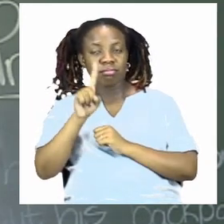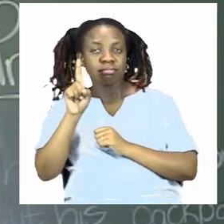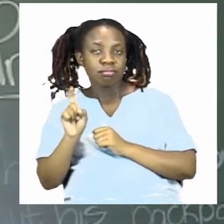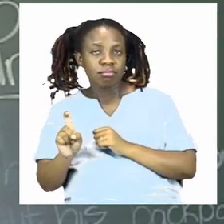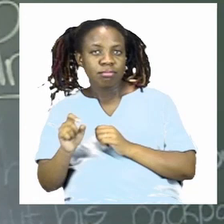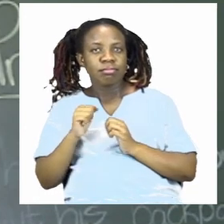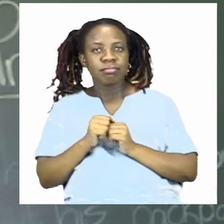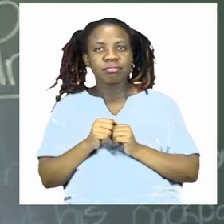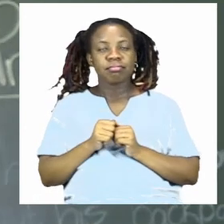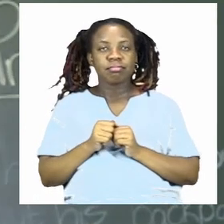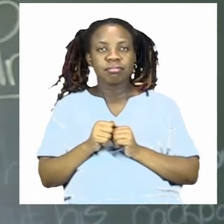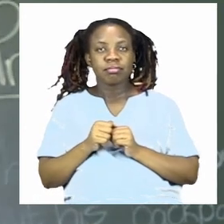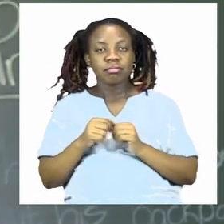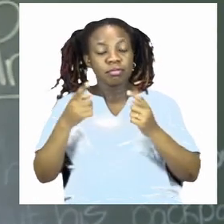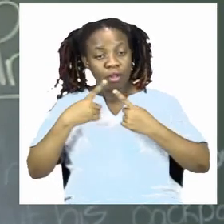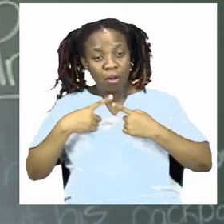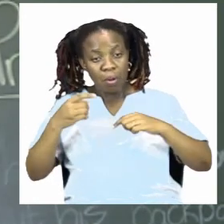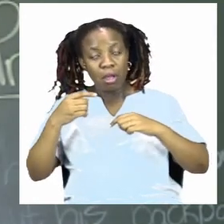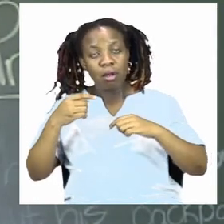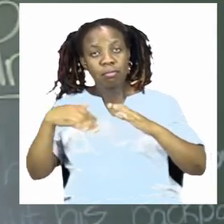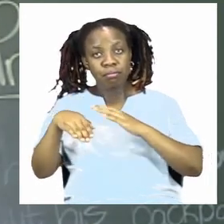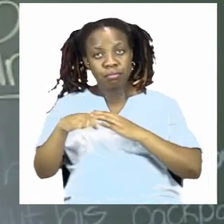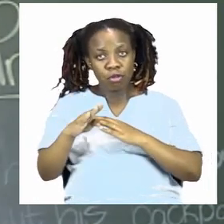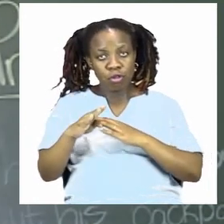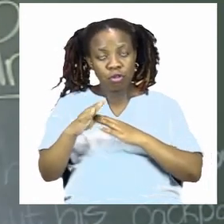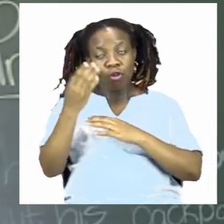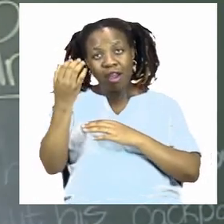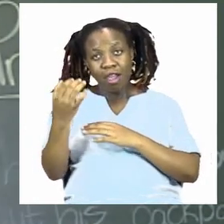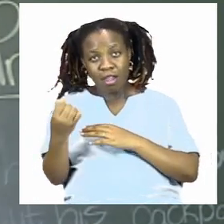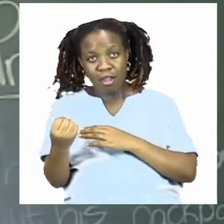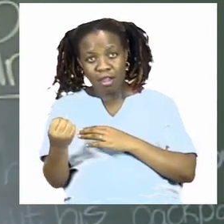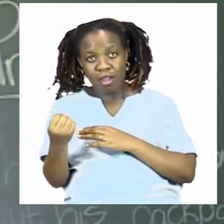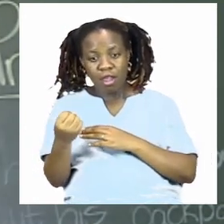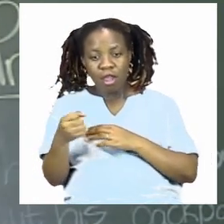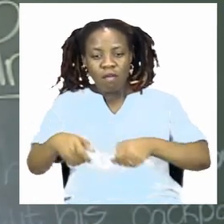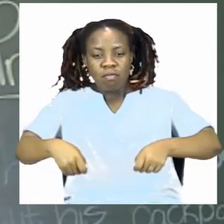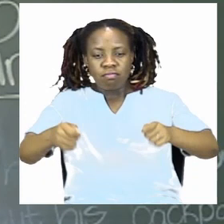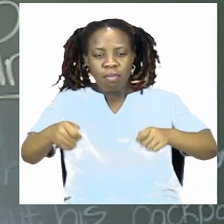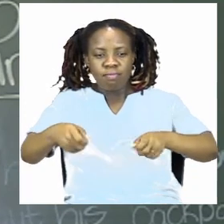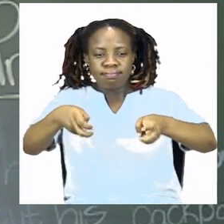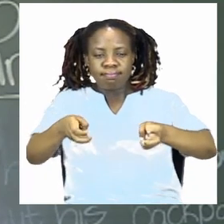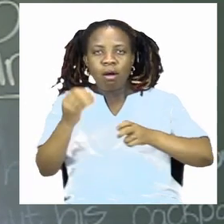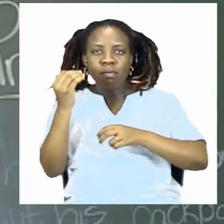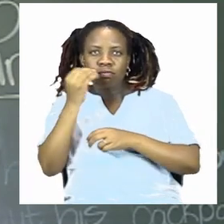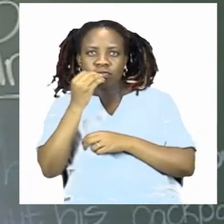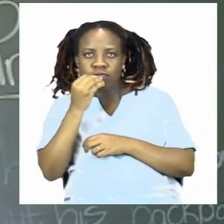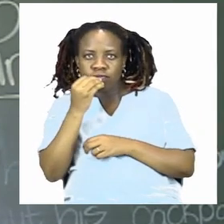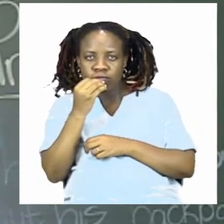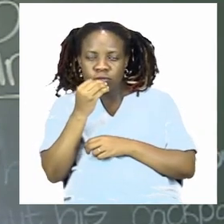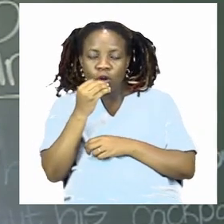sentence reads one last time. We're going to have a picnic on Saturday afternoon. Would you like to